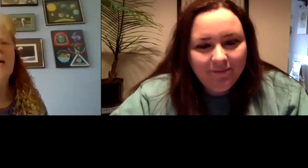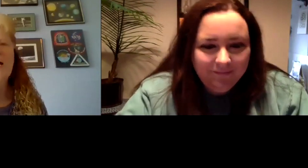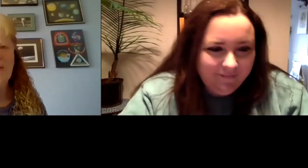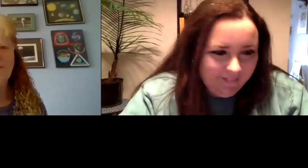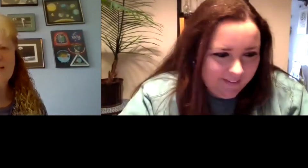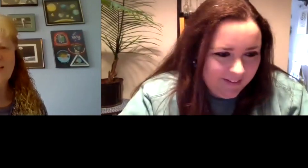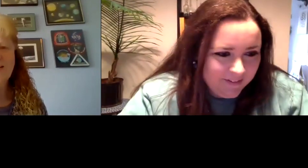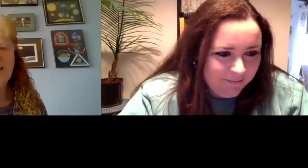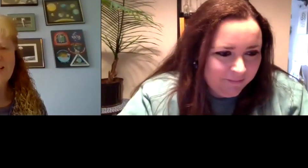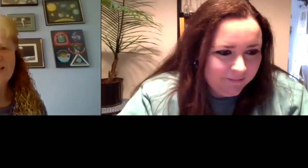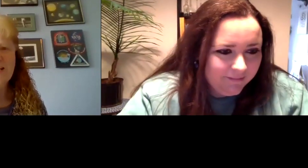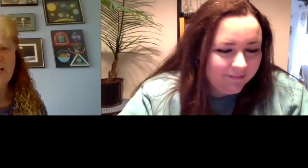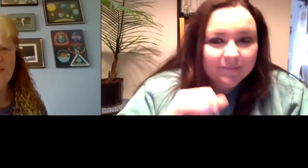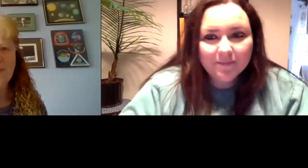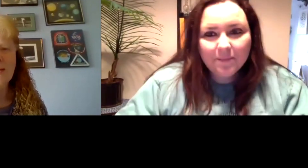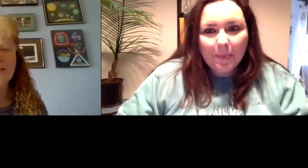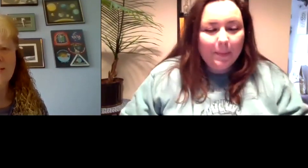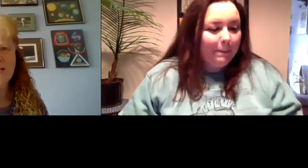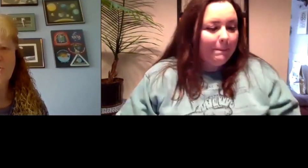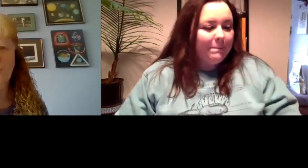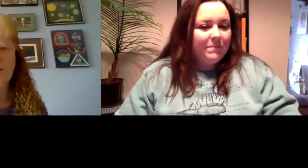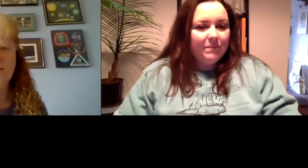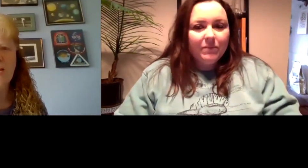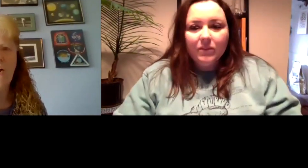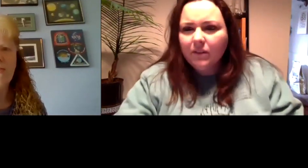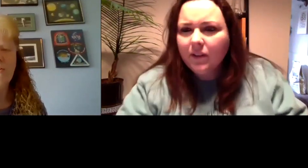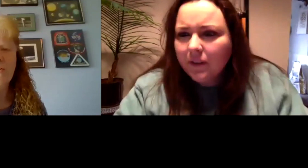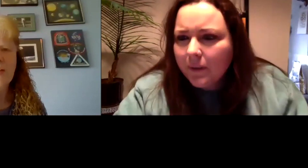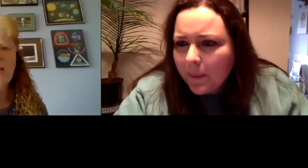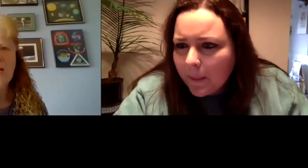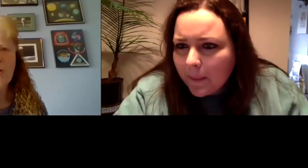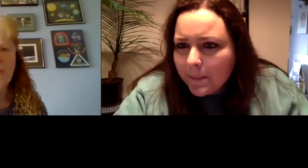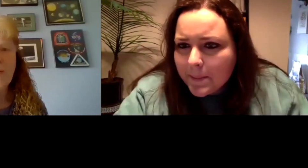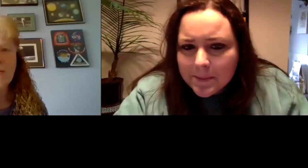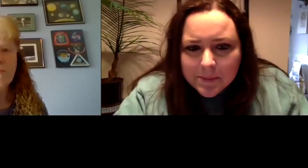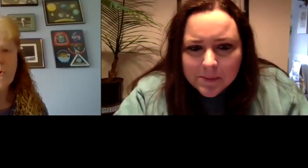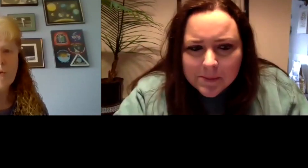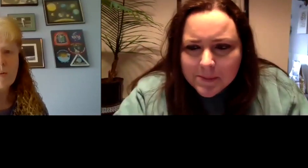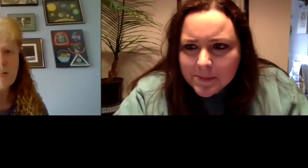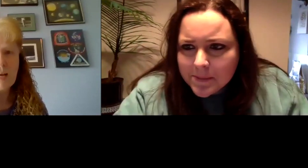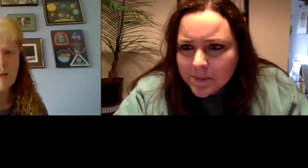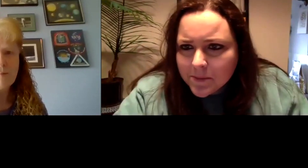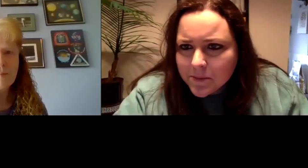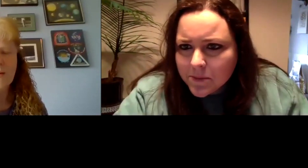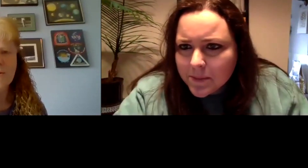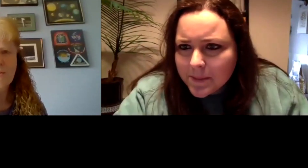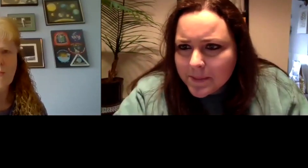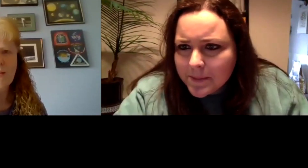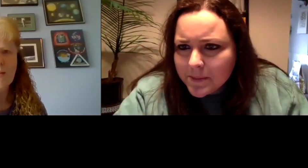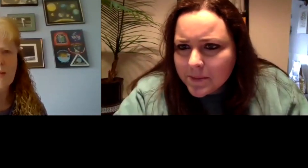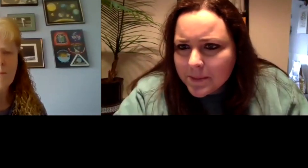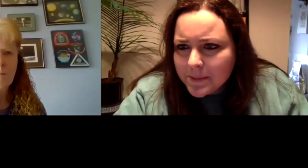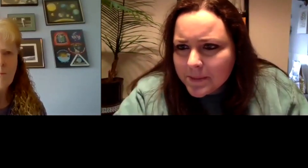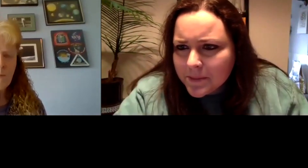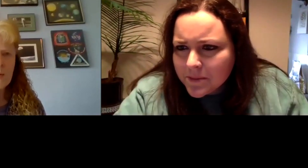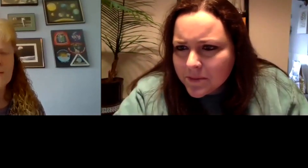Sure. My name is Nancy Atkinson. I am a science journalist and author. I write primarily for University, which is one of